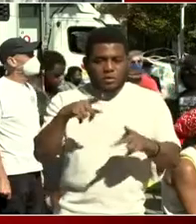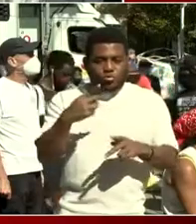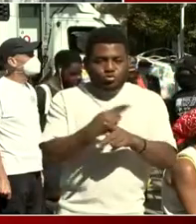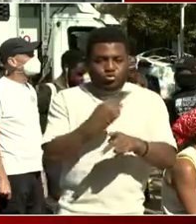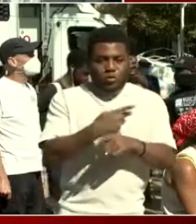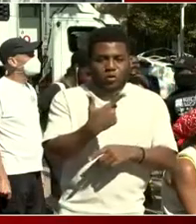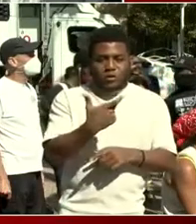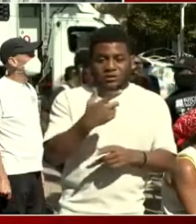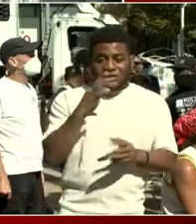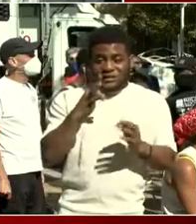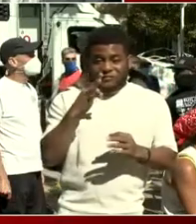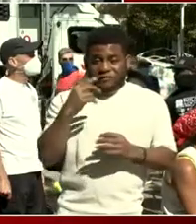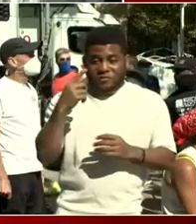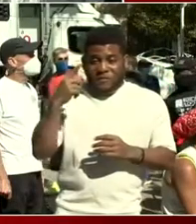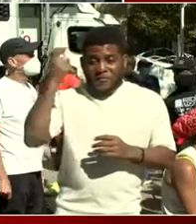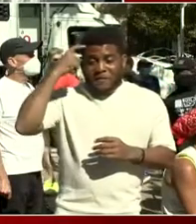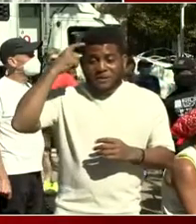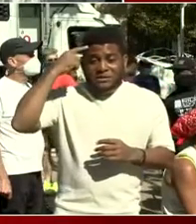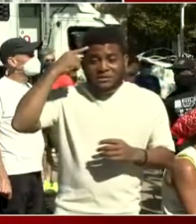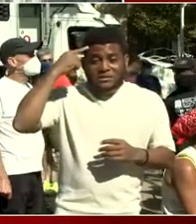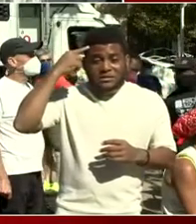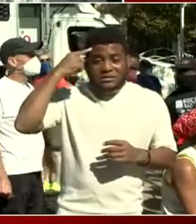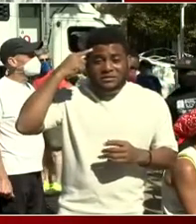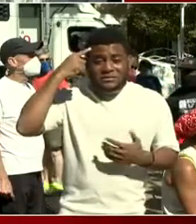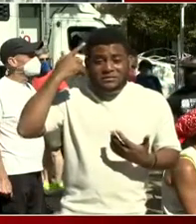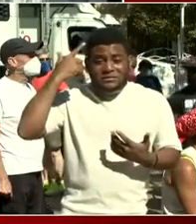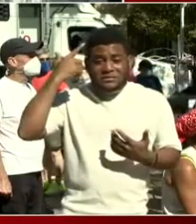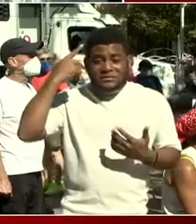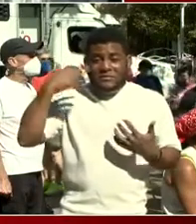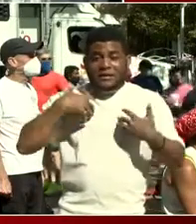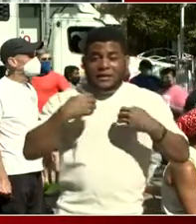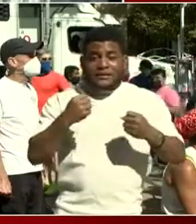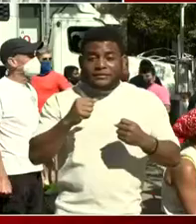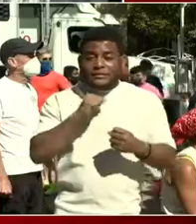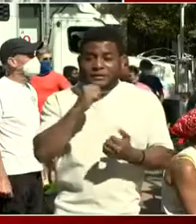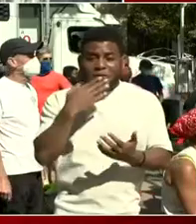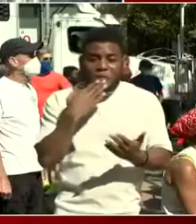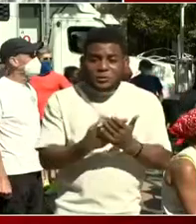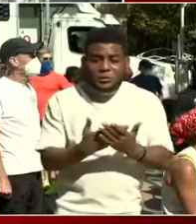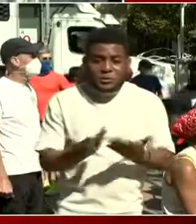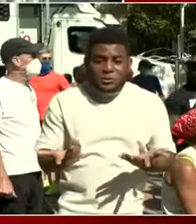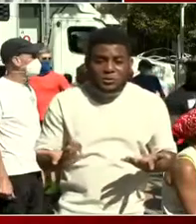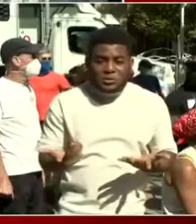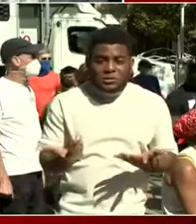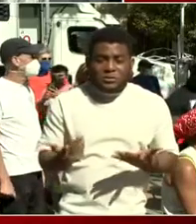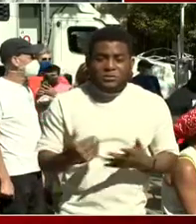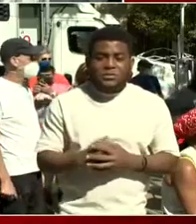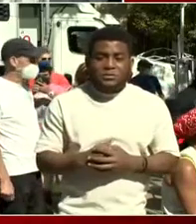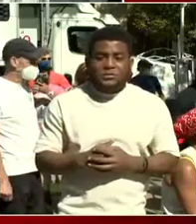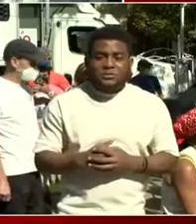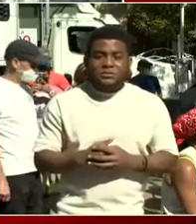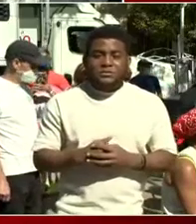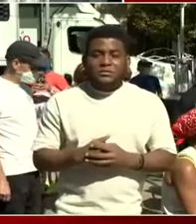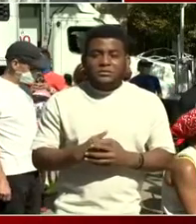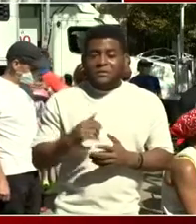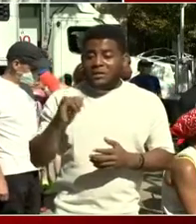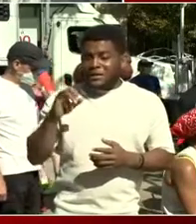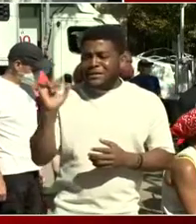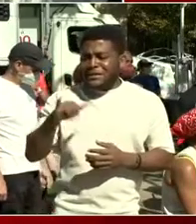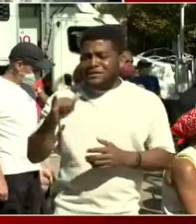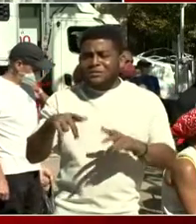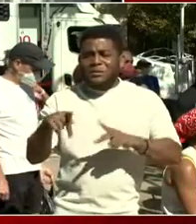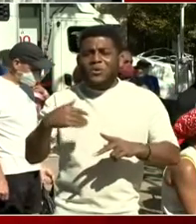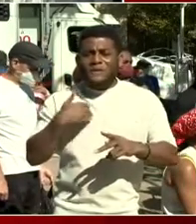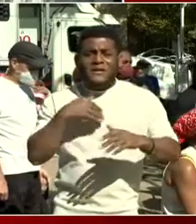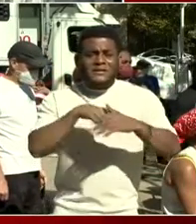mentally stable and may hurt themselves. So yes, people have access and can avail themselves of all the legal